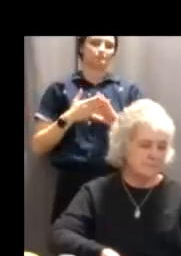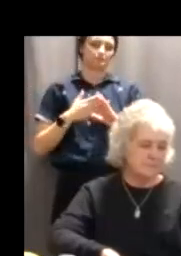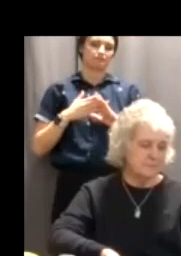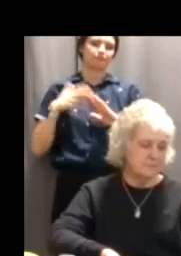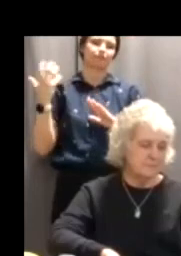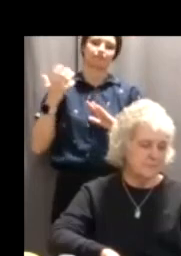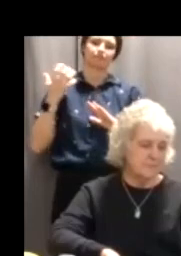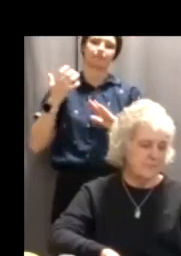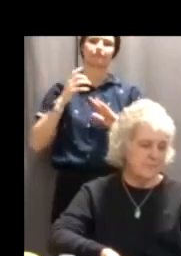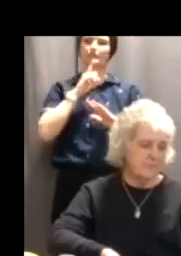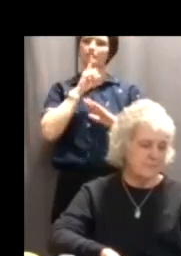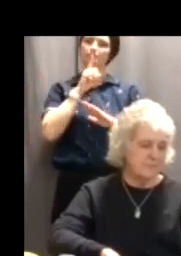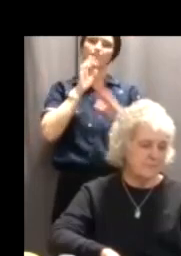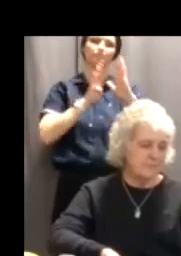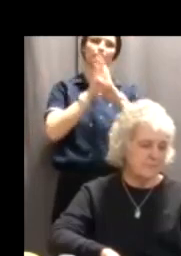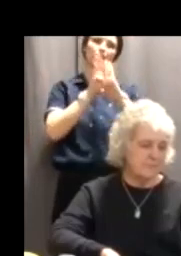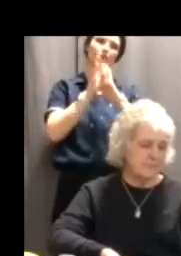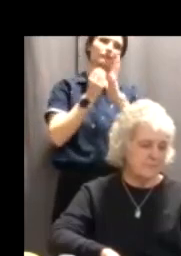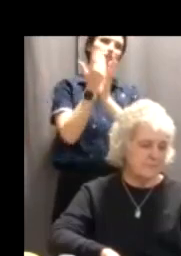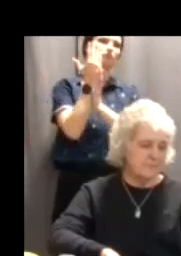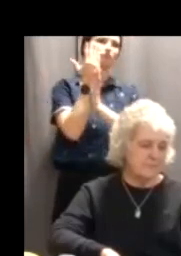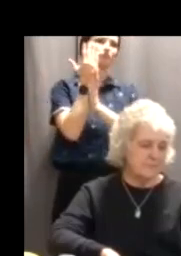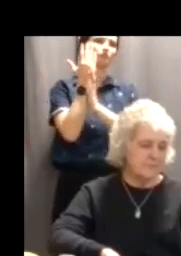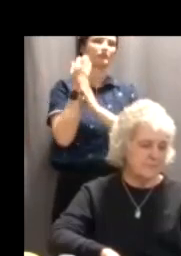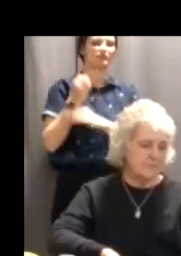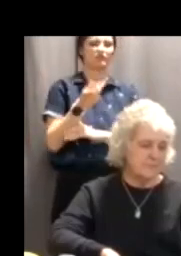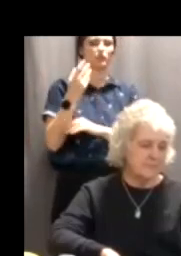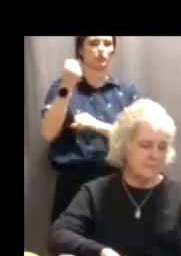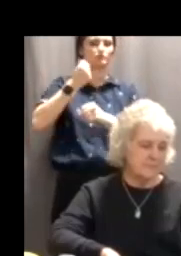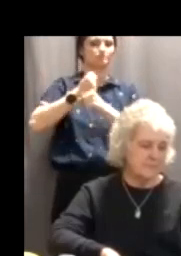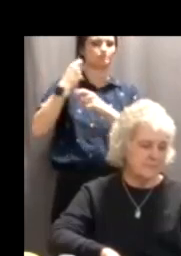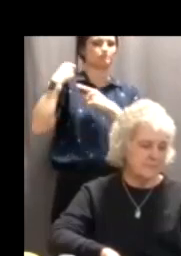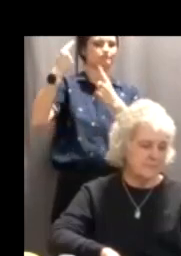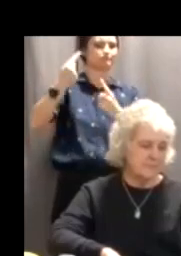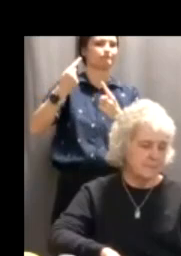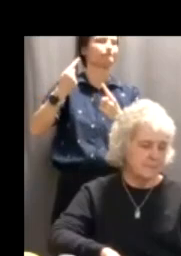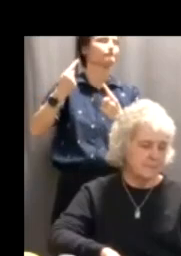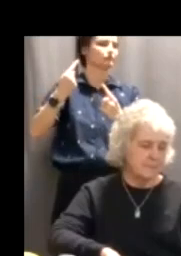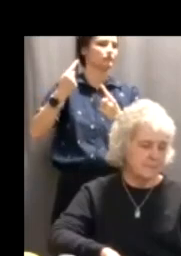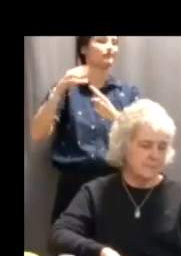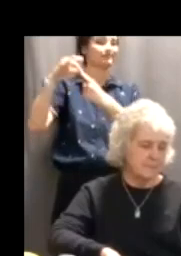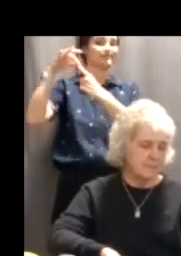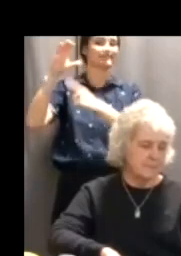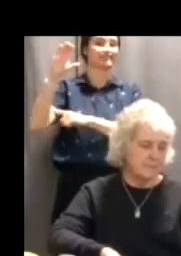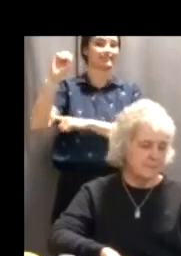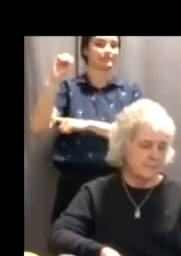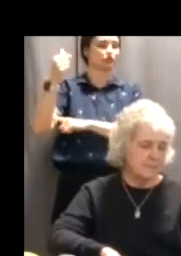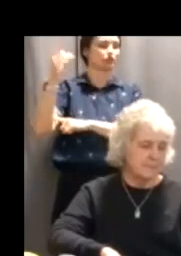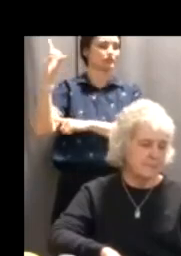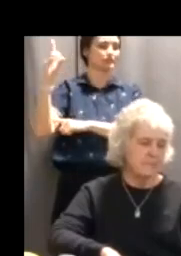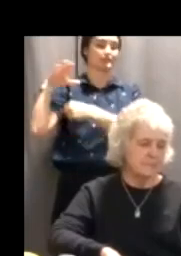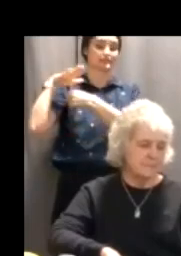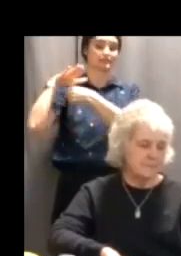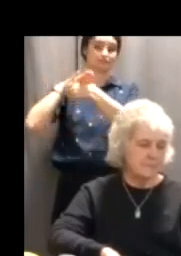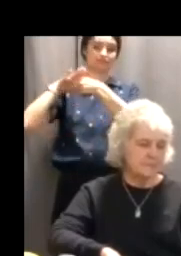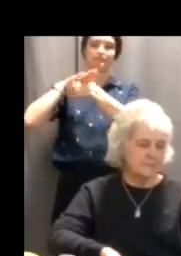I feel like it has only grown for me in the last few years, and especially having the CSGD space and everything that